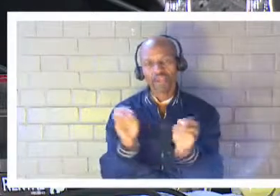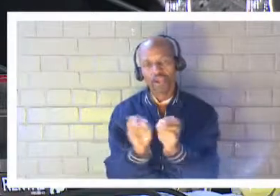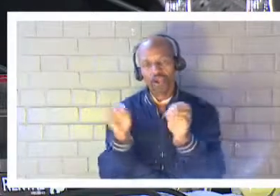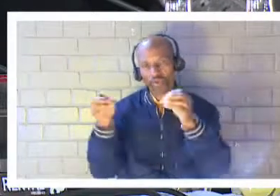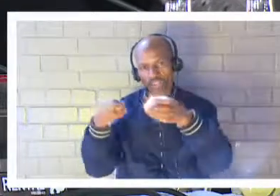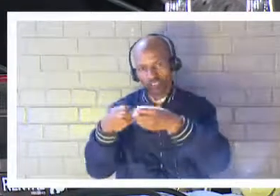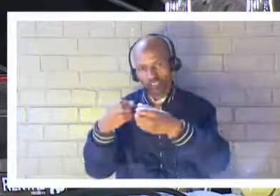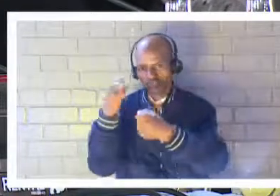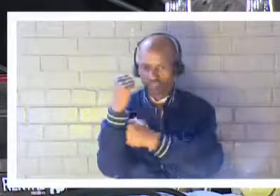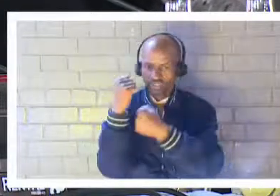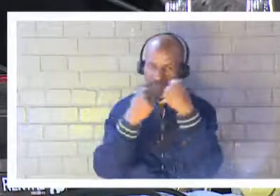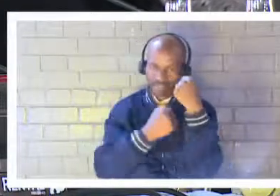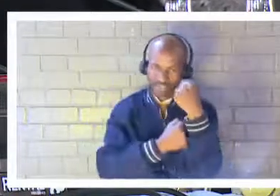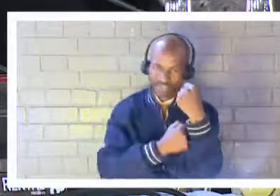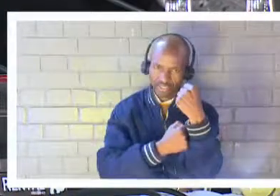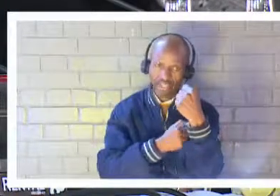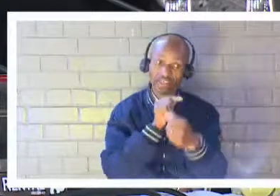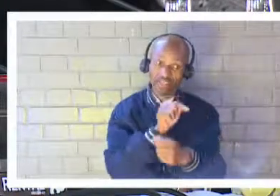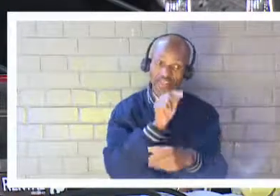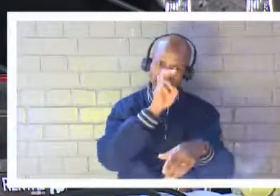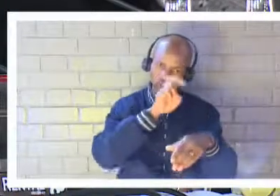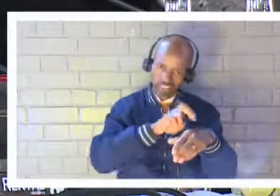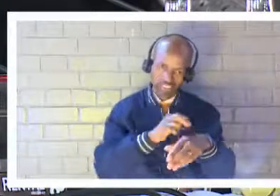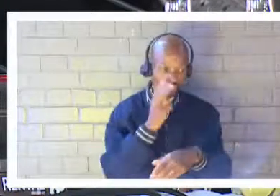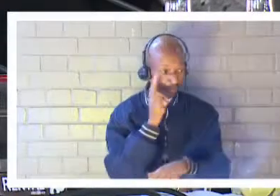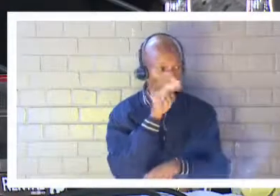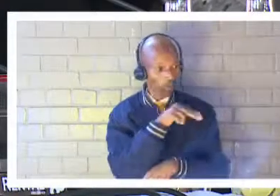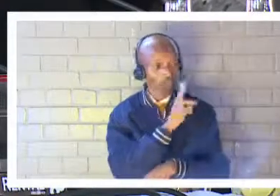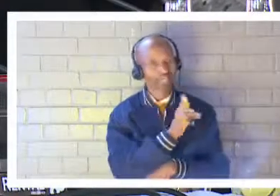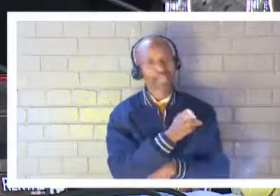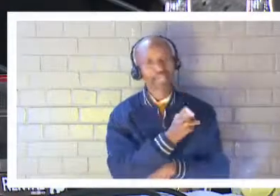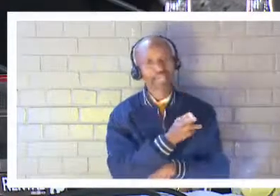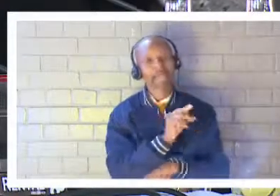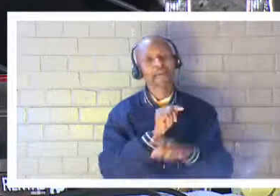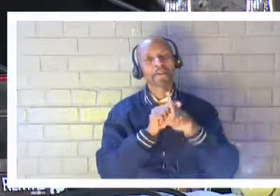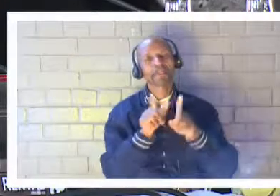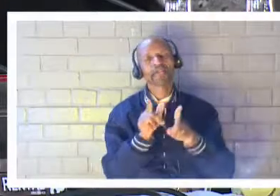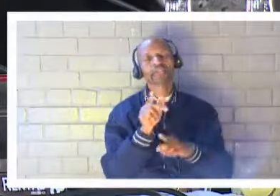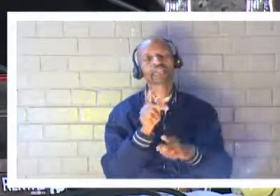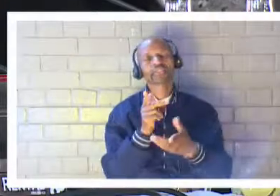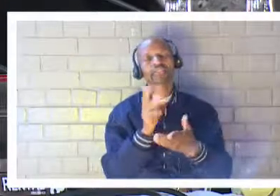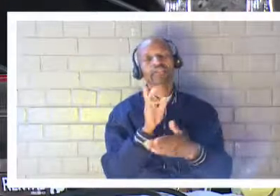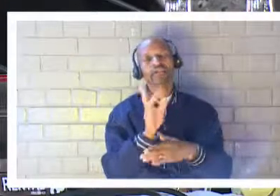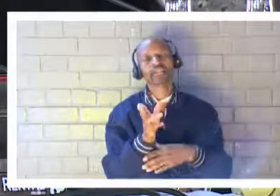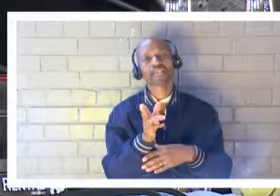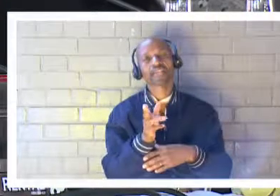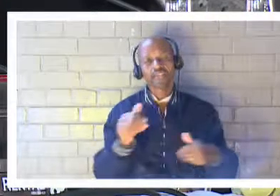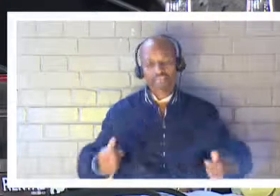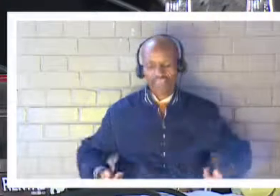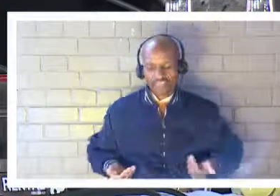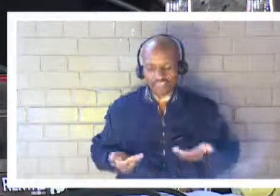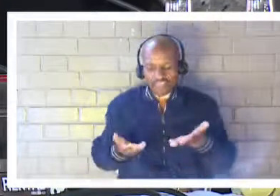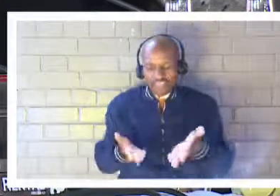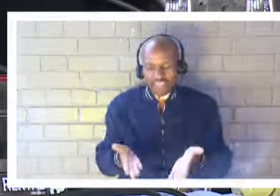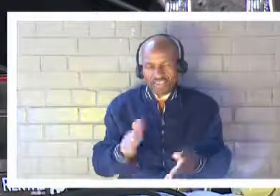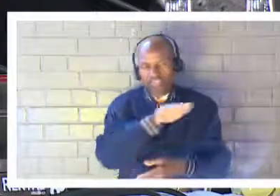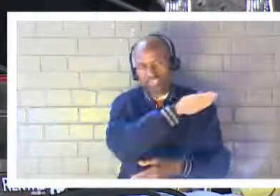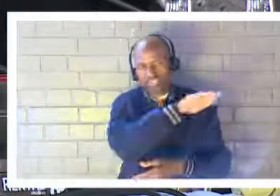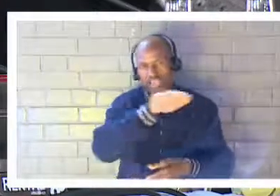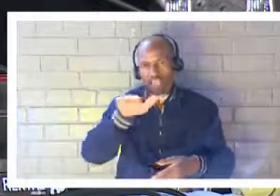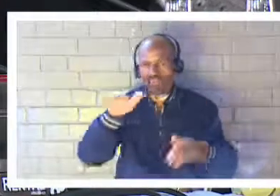organizational structure that needs to be relooked, but also the service level